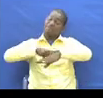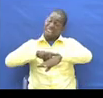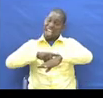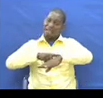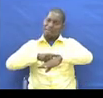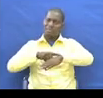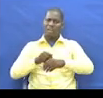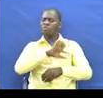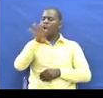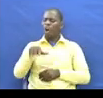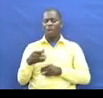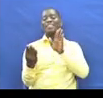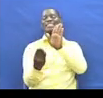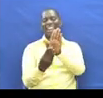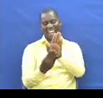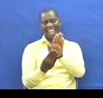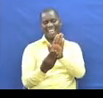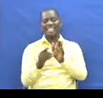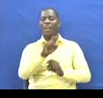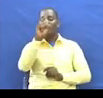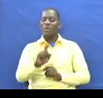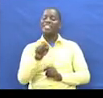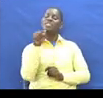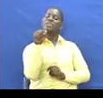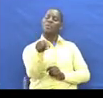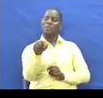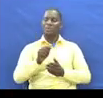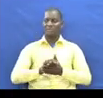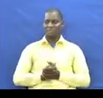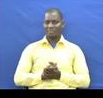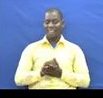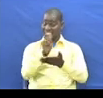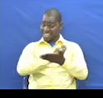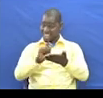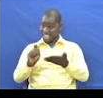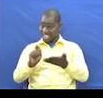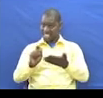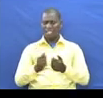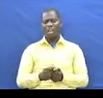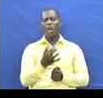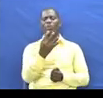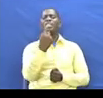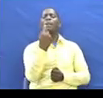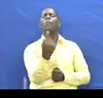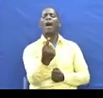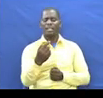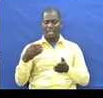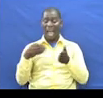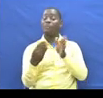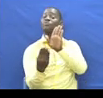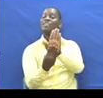May you please, you have enough time. Attempt all the 9 questions for your benefits.